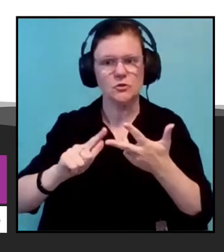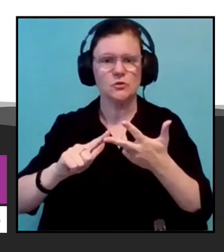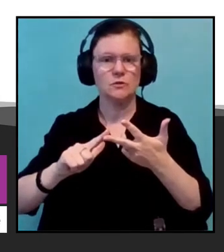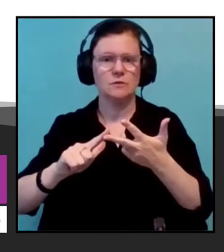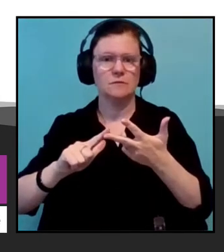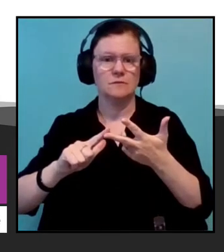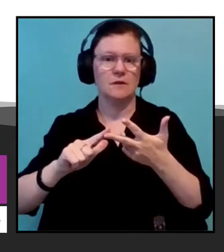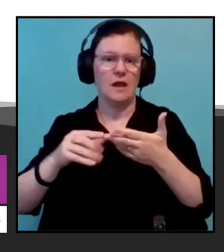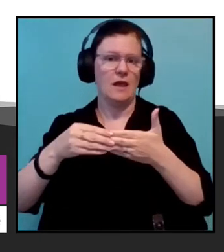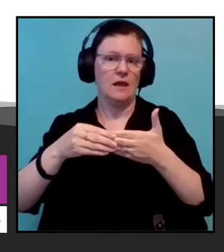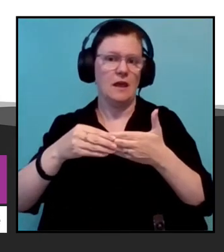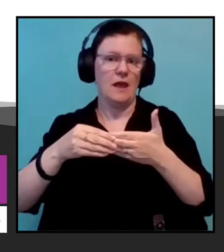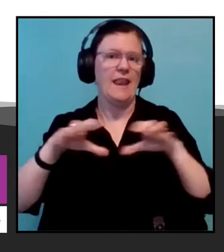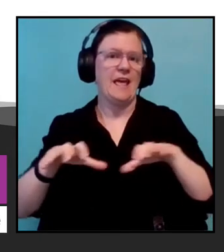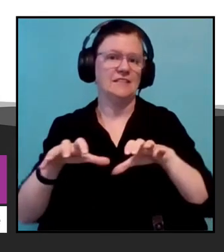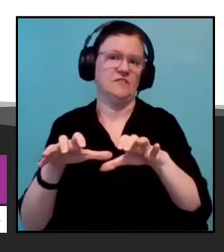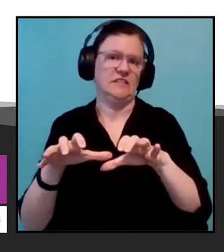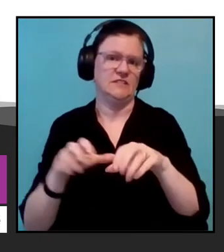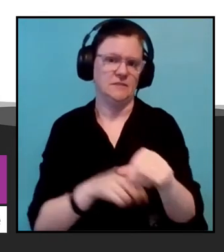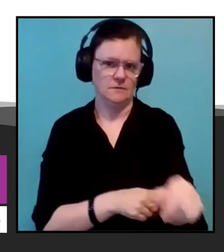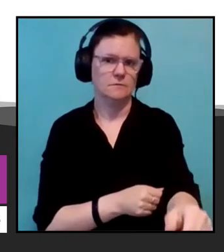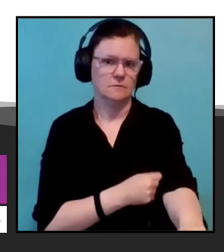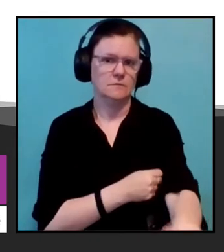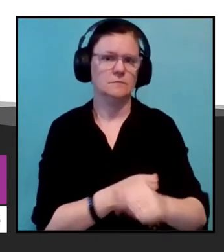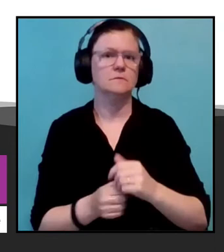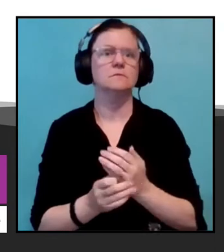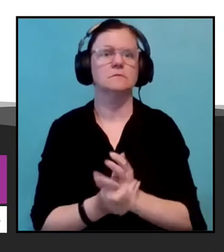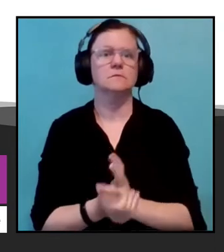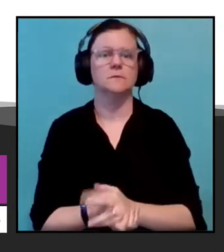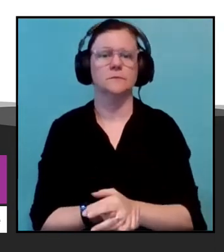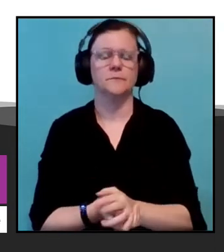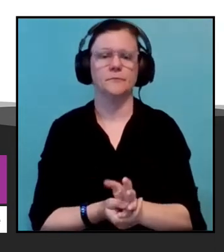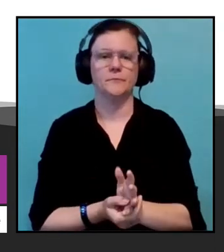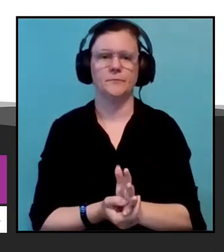flexible materials, activities, pardon me. Go to the next slide.